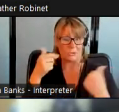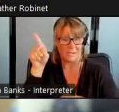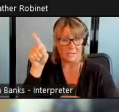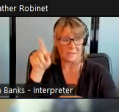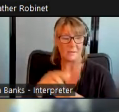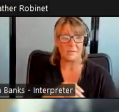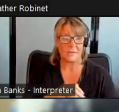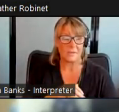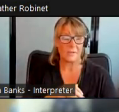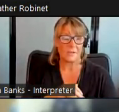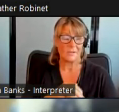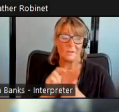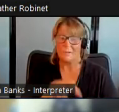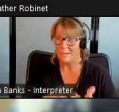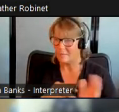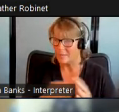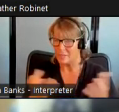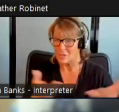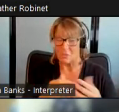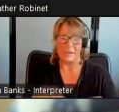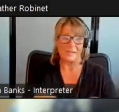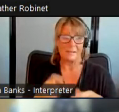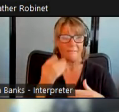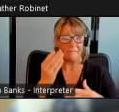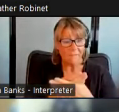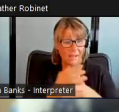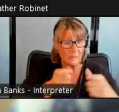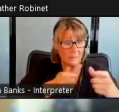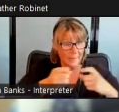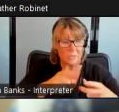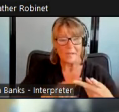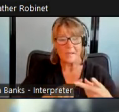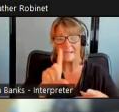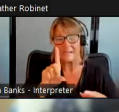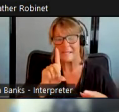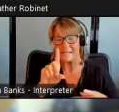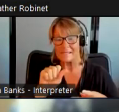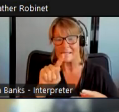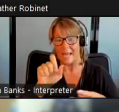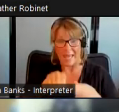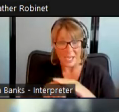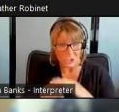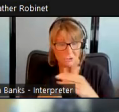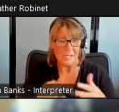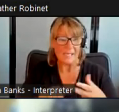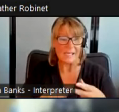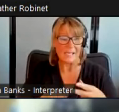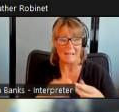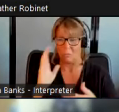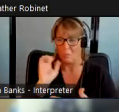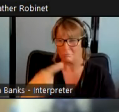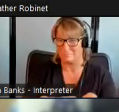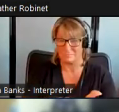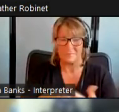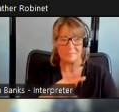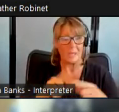So when it comes to the data entry and file management, which we're going to talk about today, I would